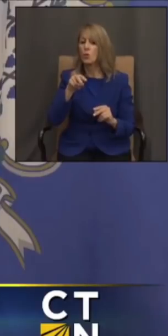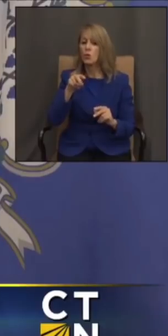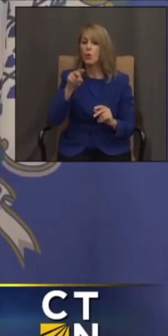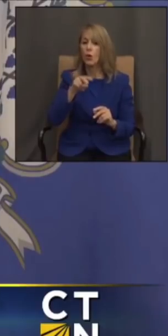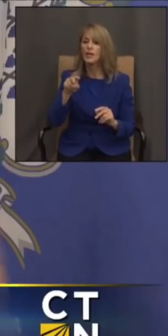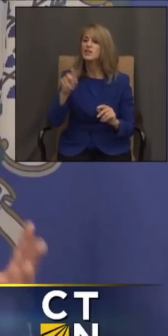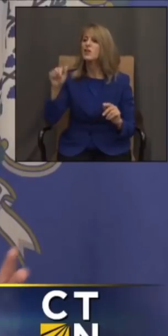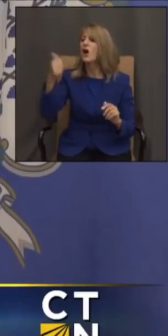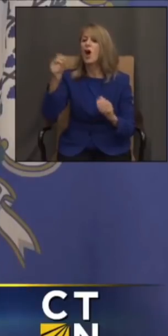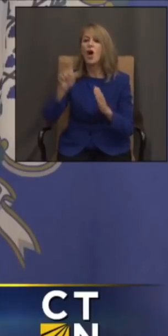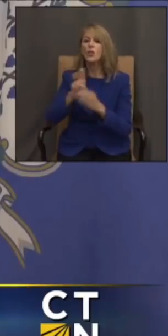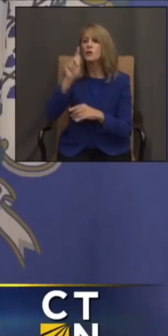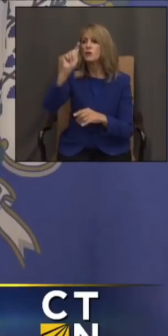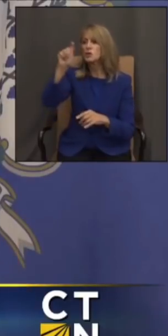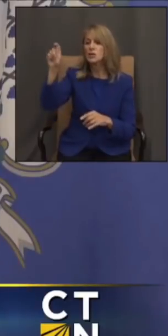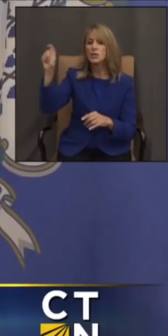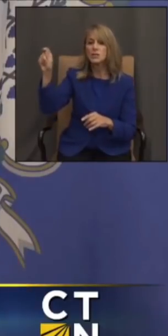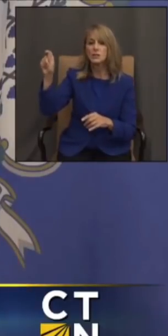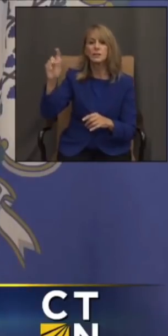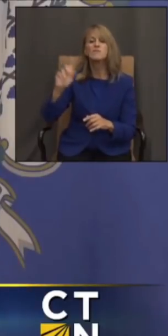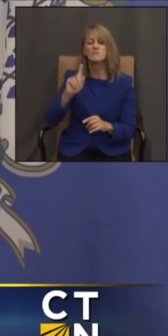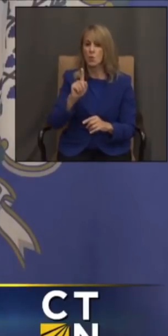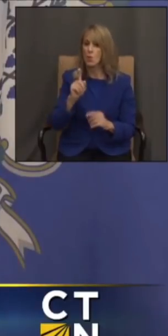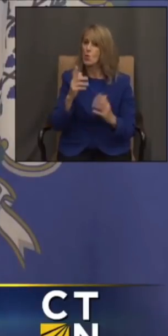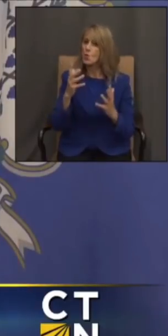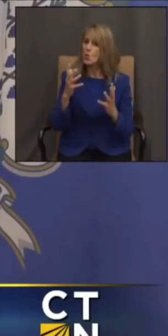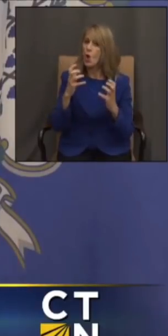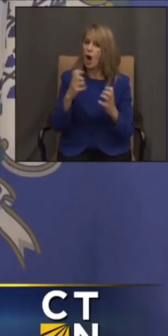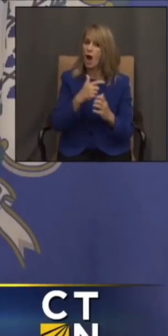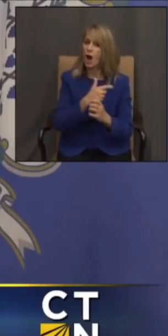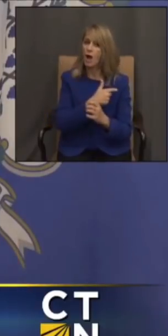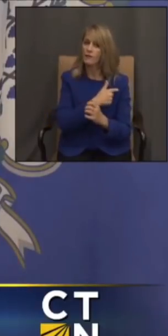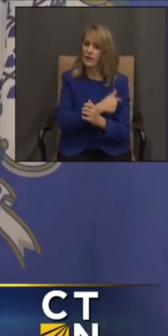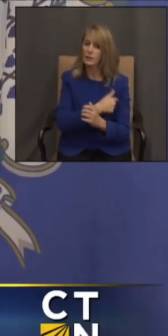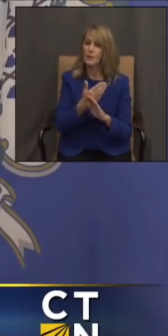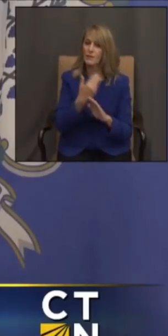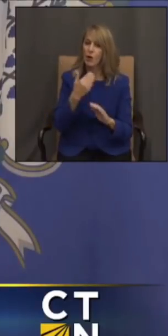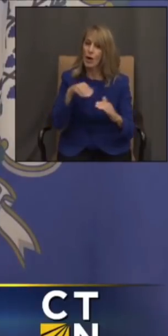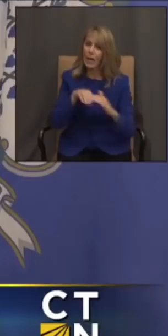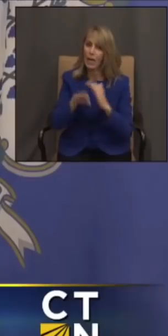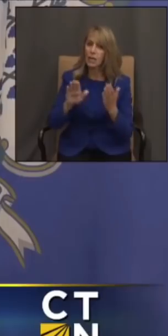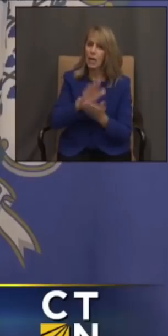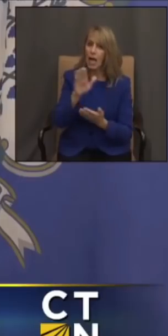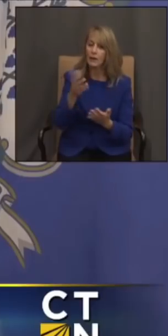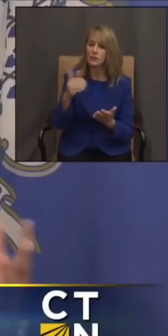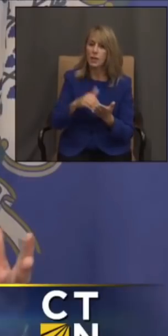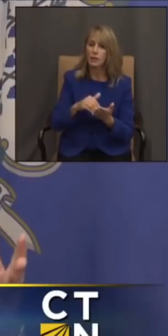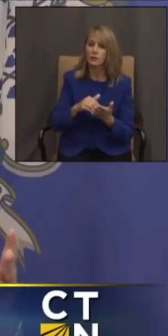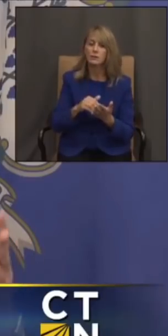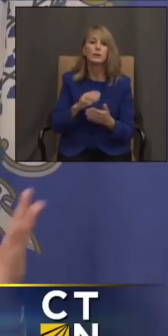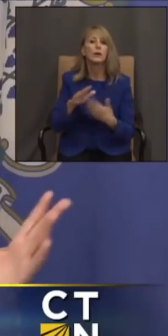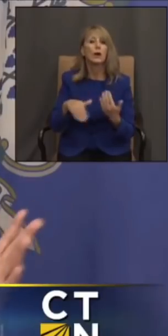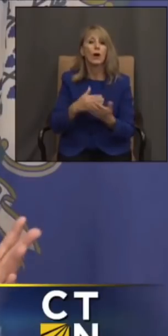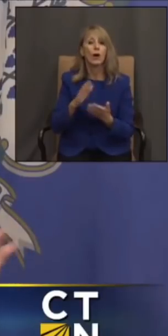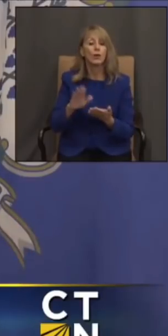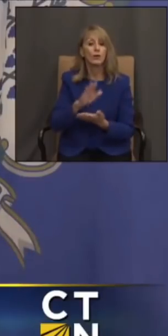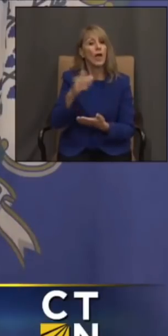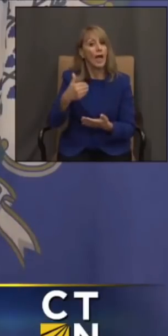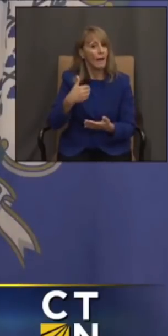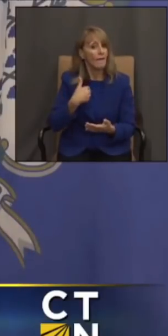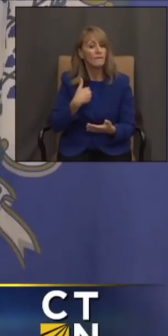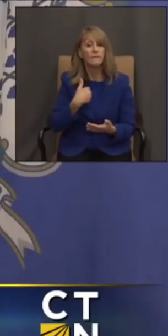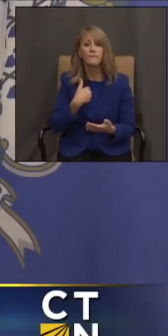lot of other universities, they've said, I want people vaccinated coming back. All of our universities already have a whole